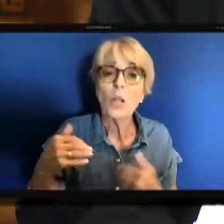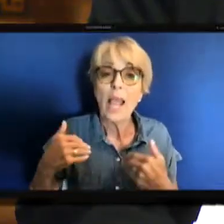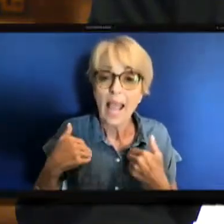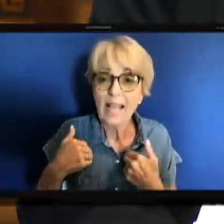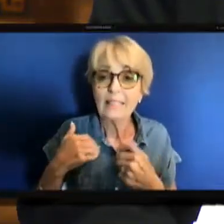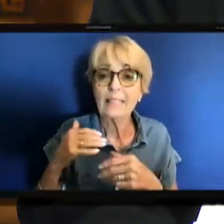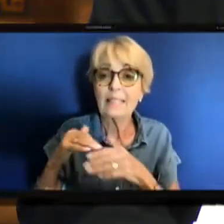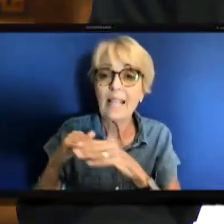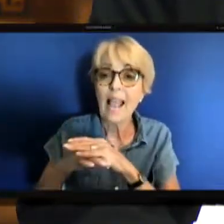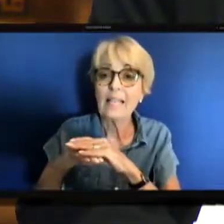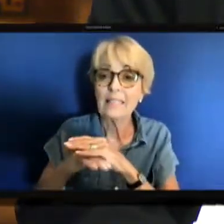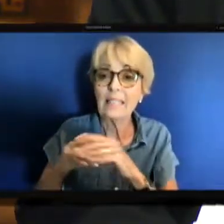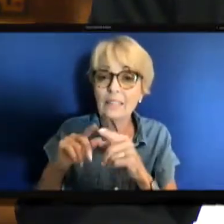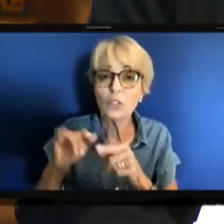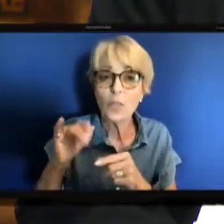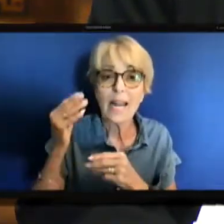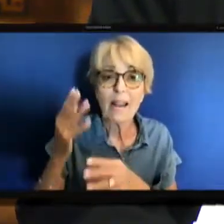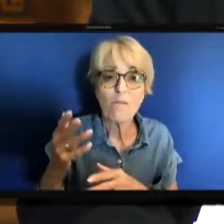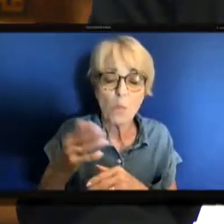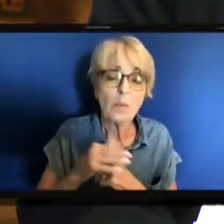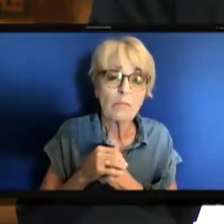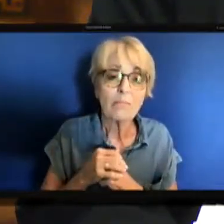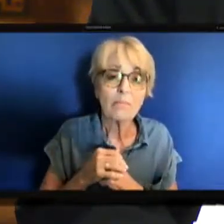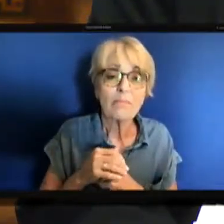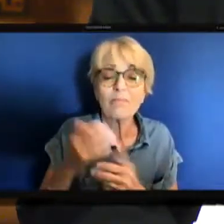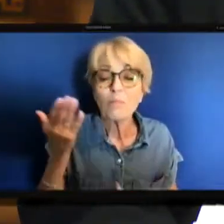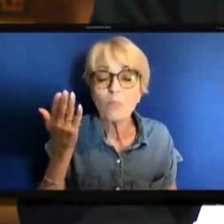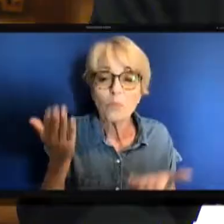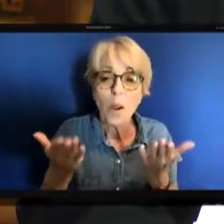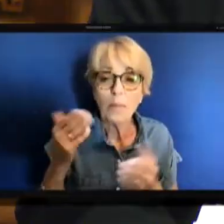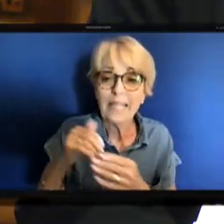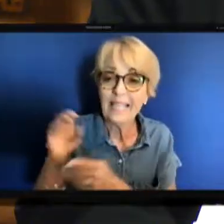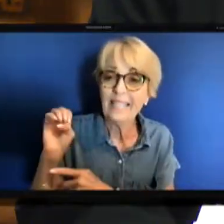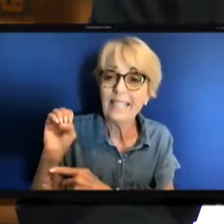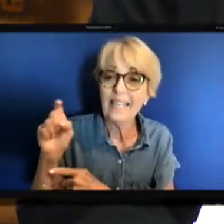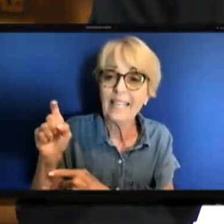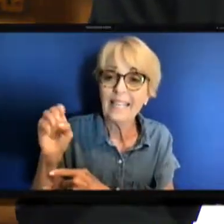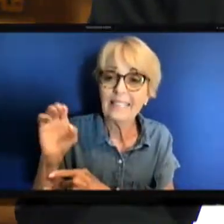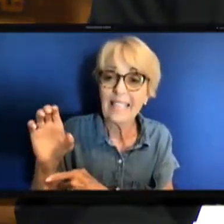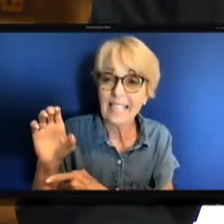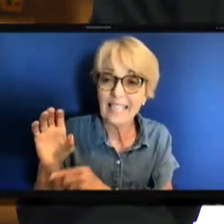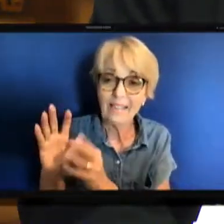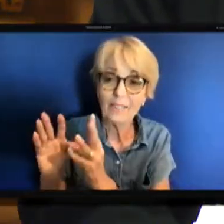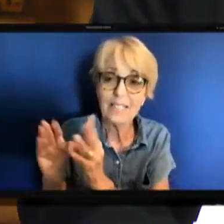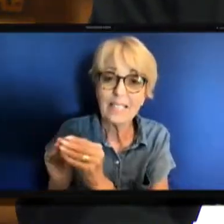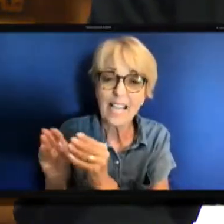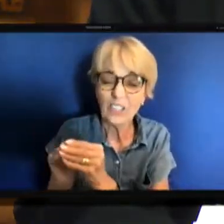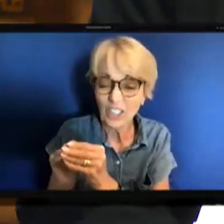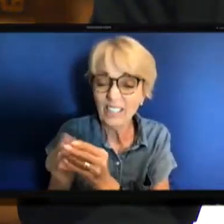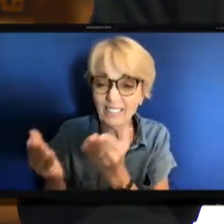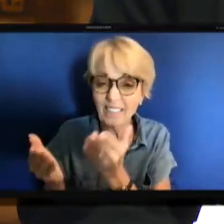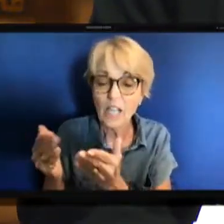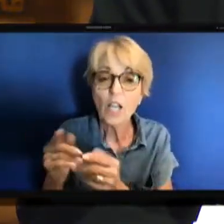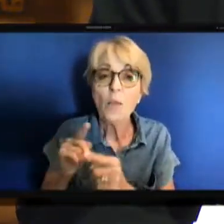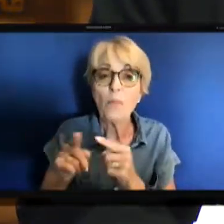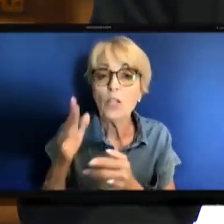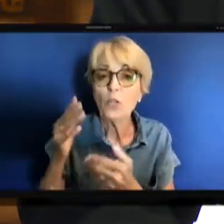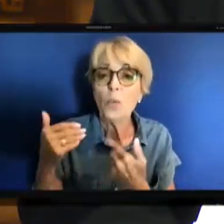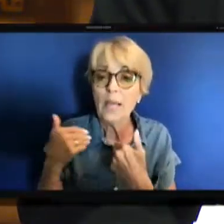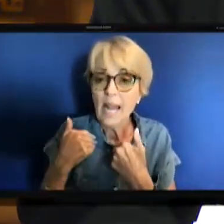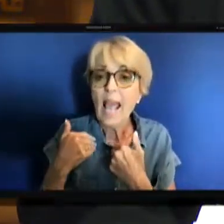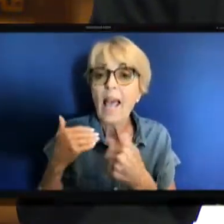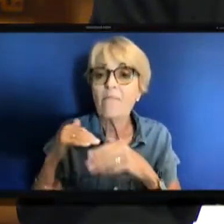information, seemingly in an executive session. I guess that would have to happen, but that you would have access to that before voting on it. So